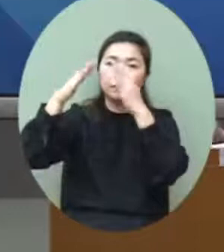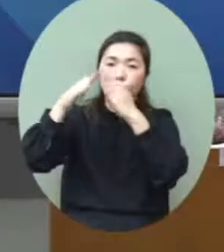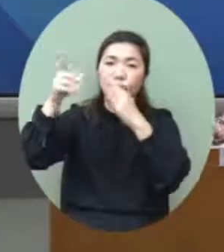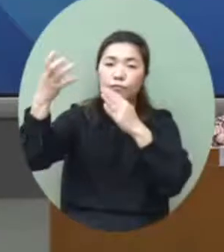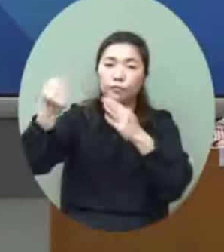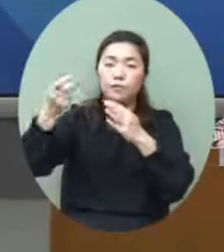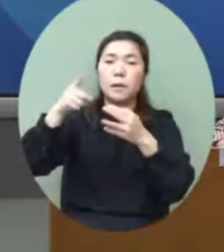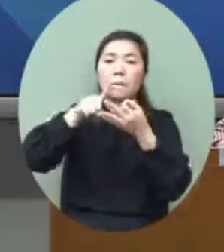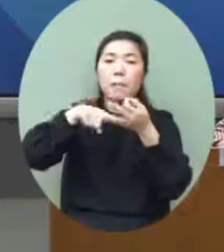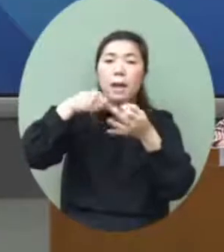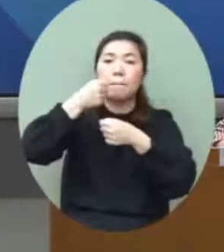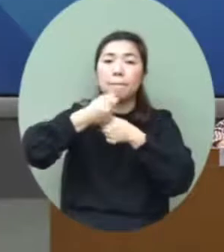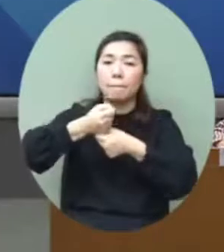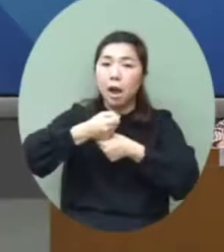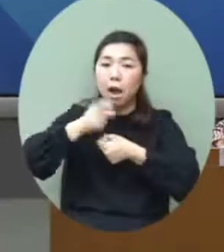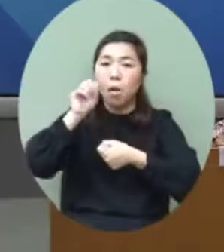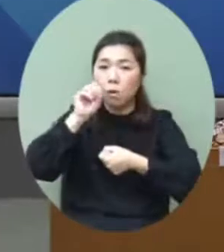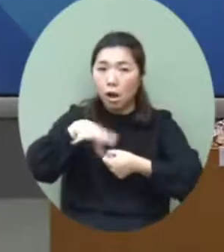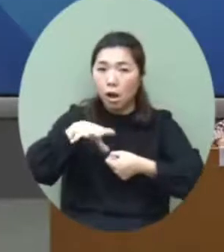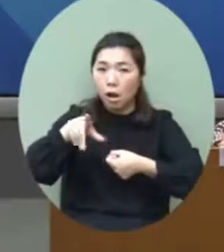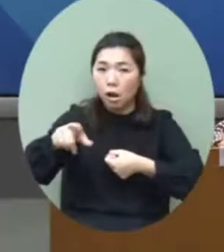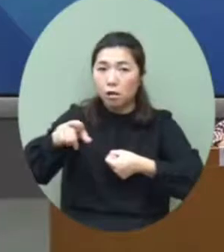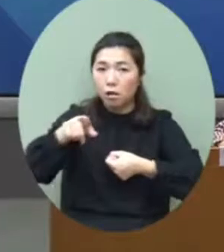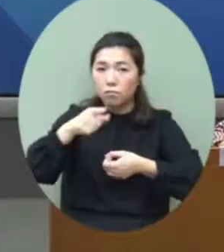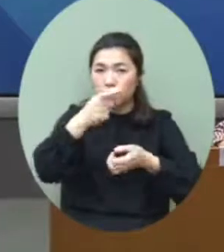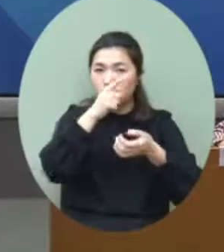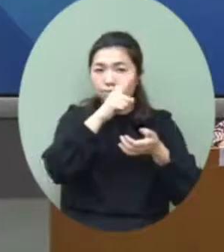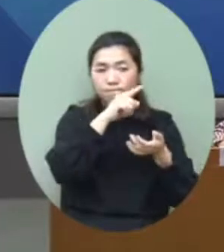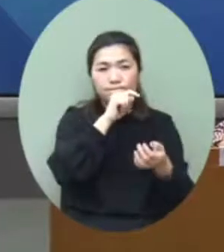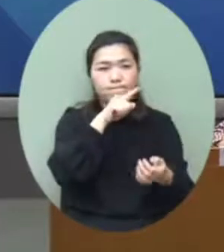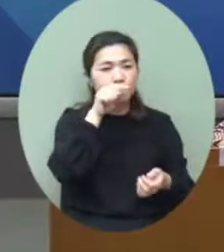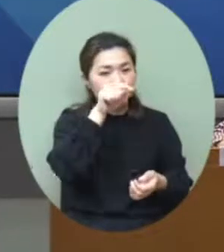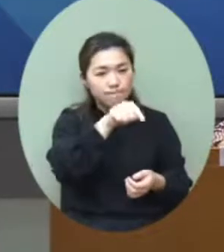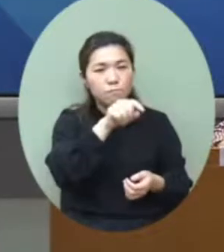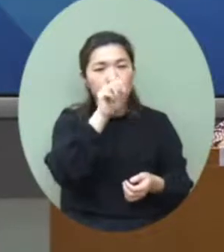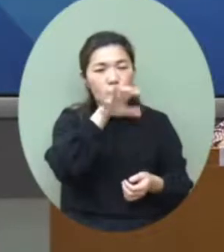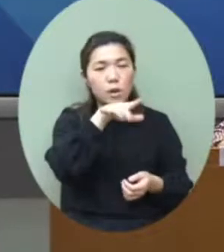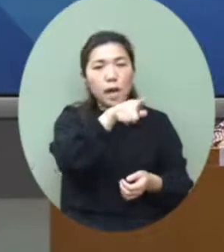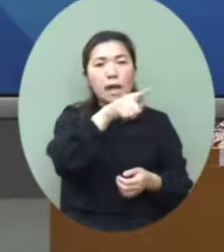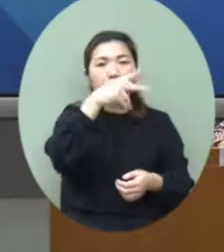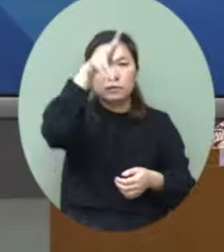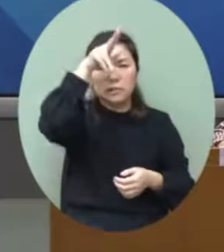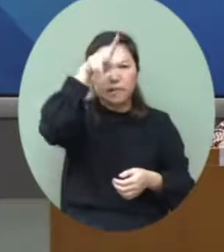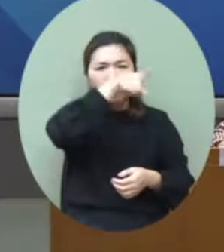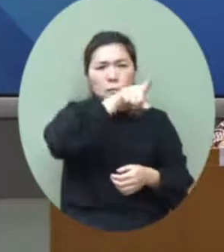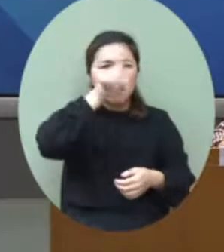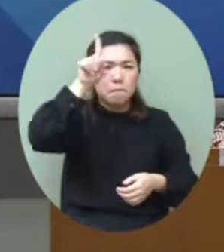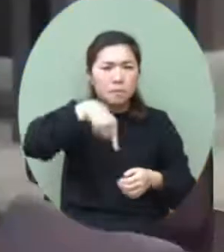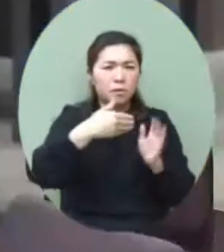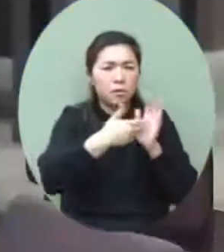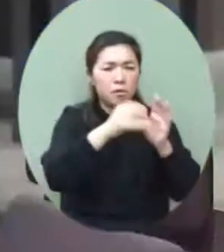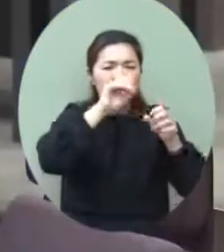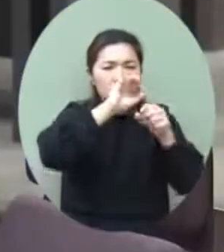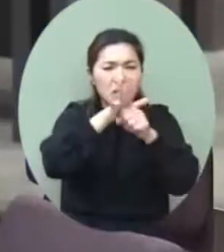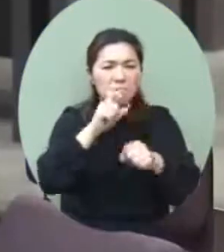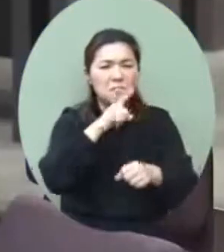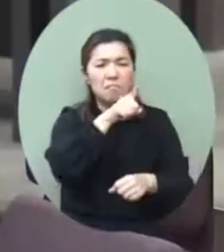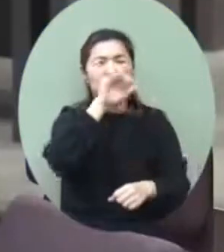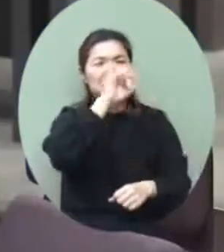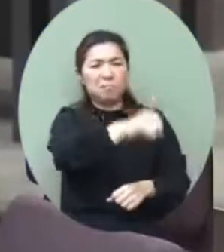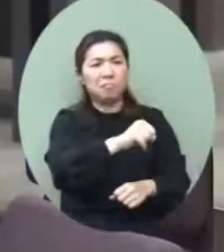former Secretary for Commerce and Economic Development, Geoffrey Ma, criticized the government of mishaps